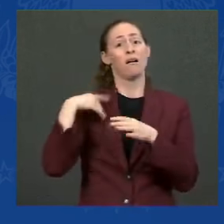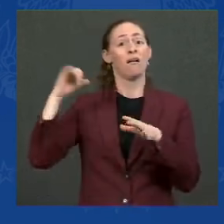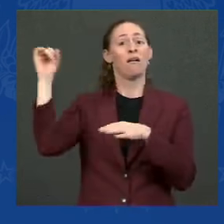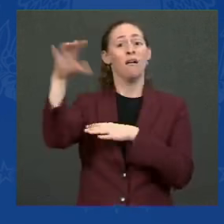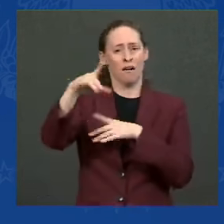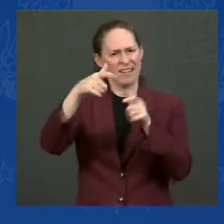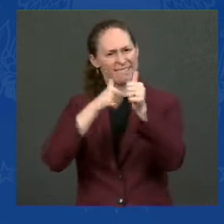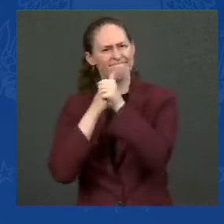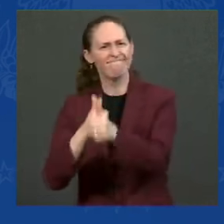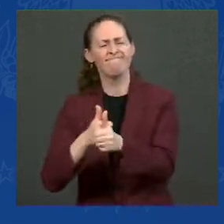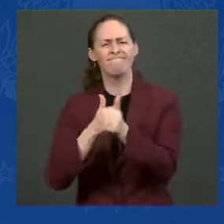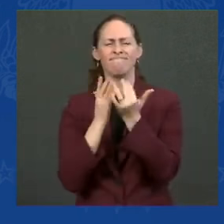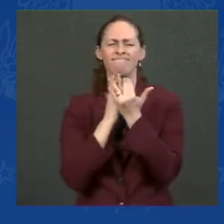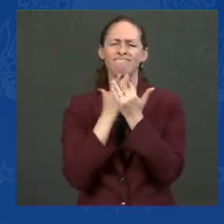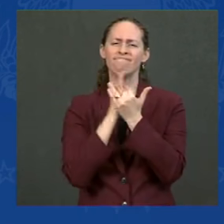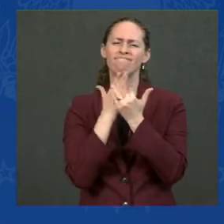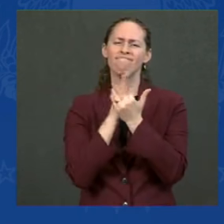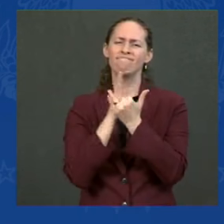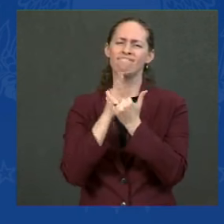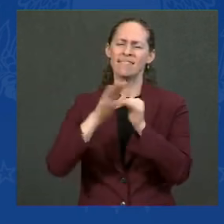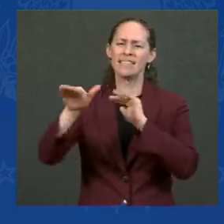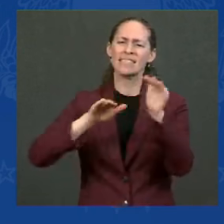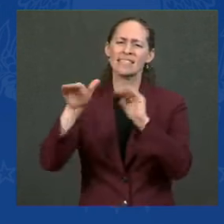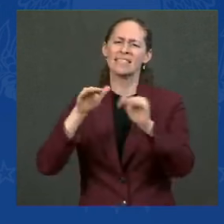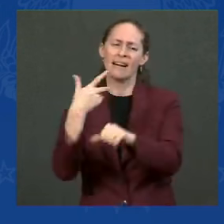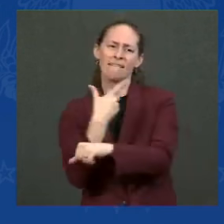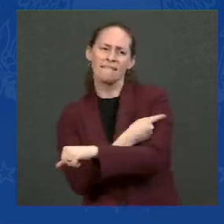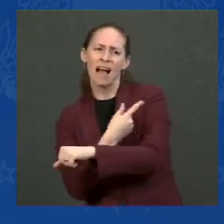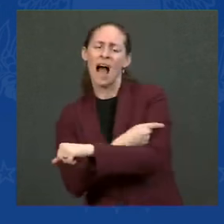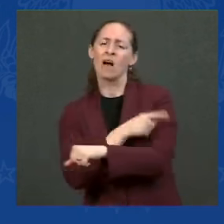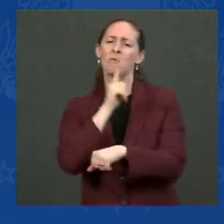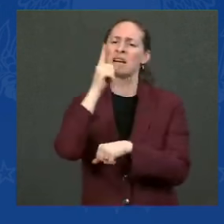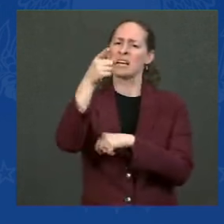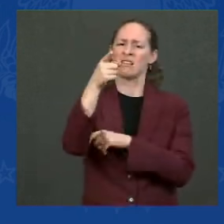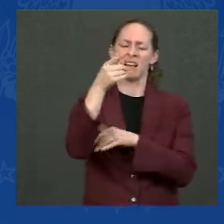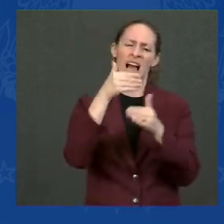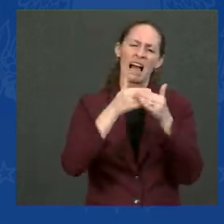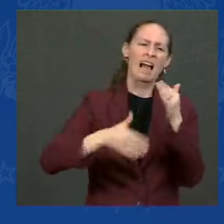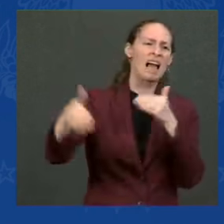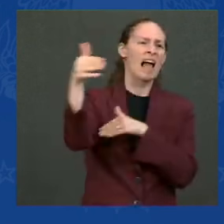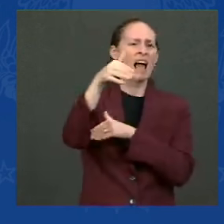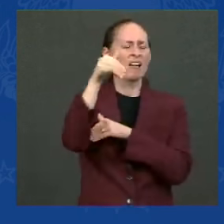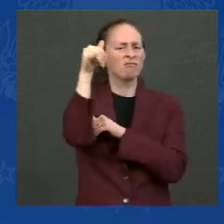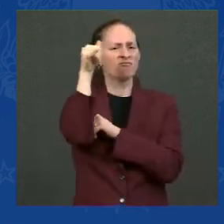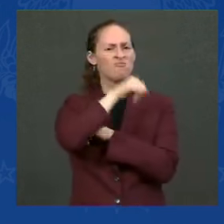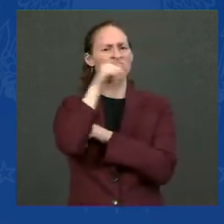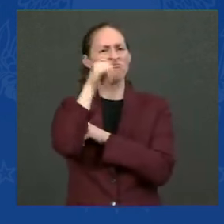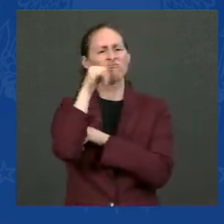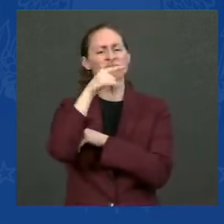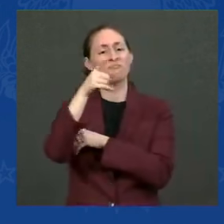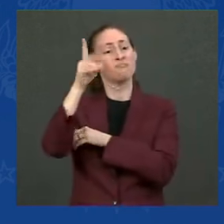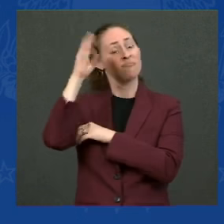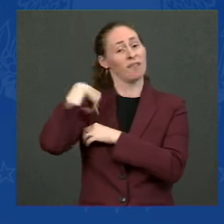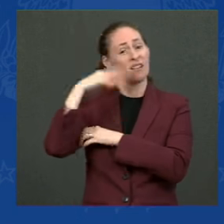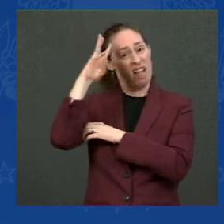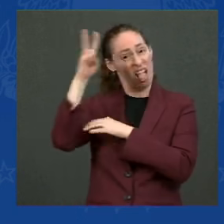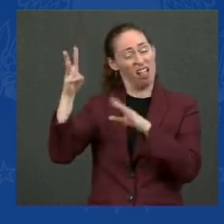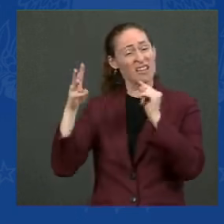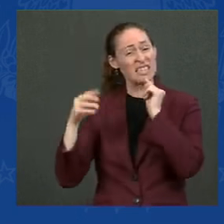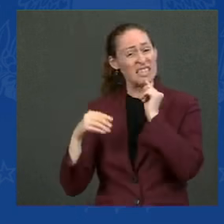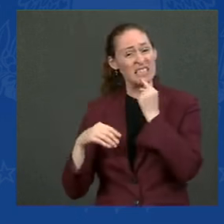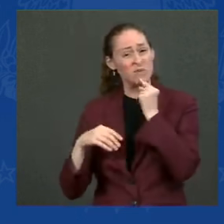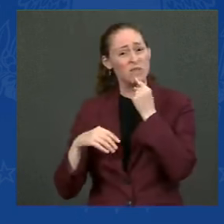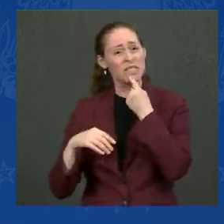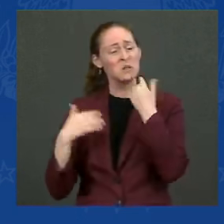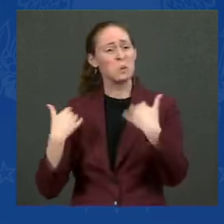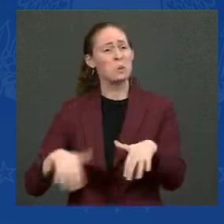In the Midwest, you're leading. You're leading. And it's real. It's not hyperbole. And Mayor Lightfoot, who I